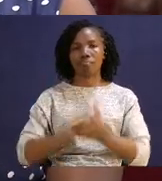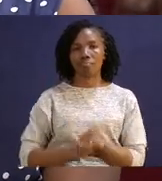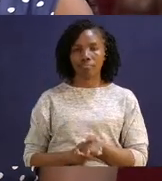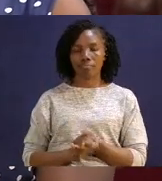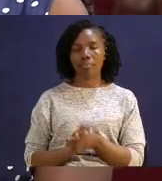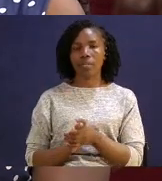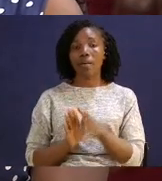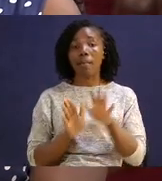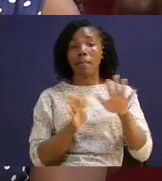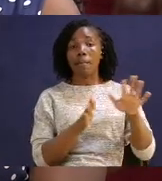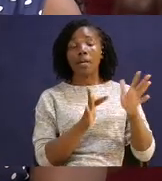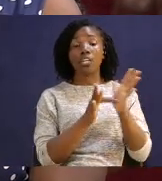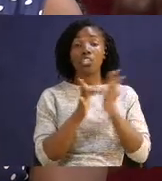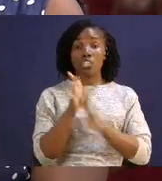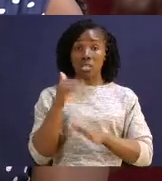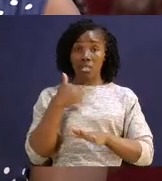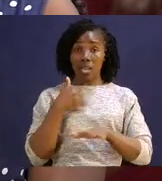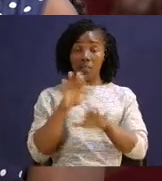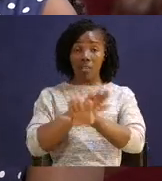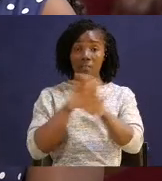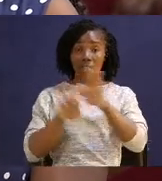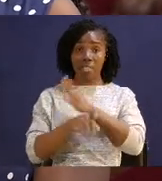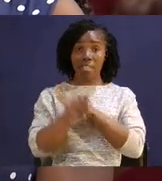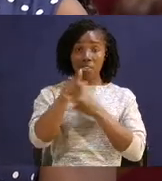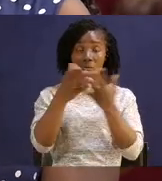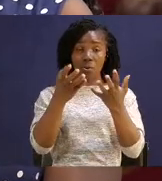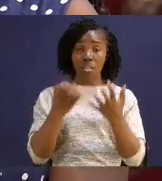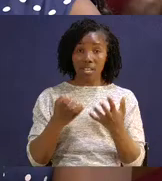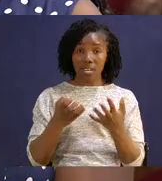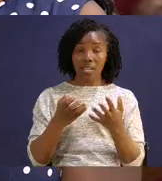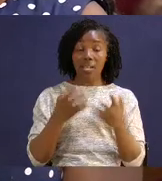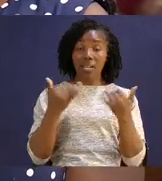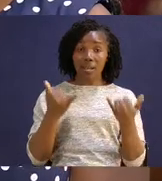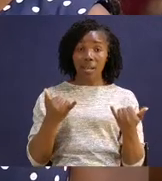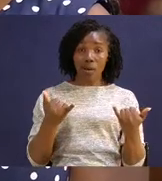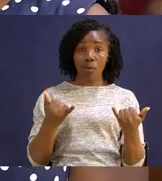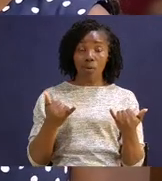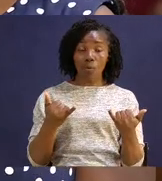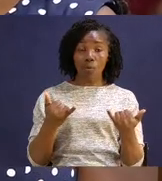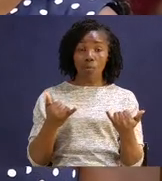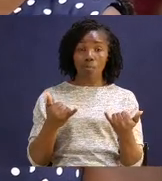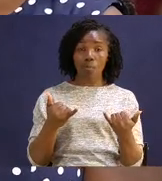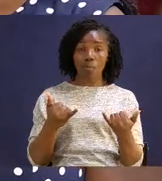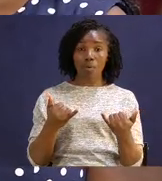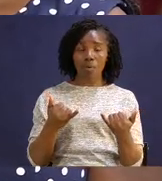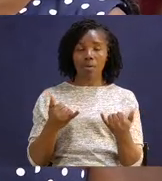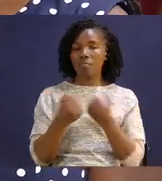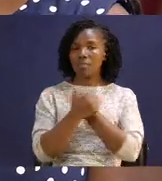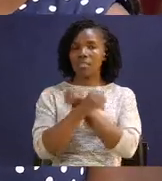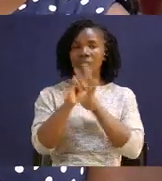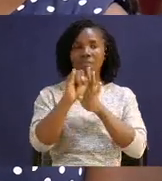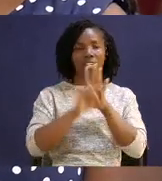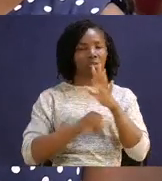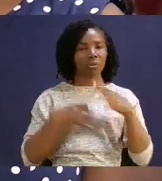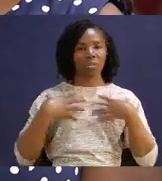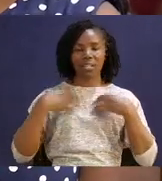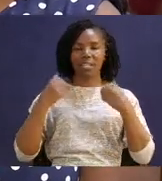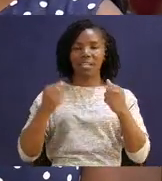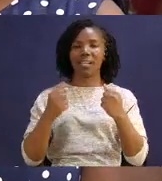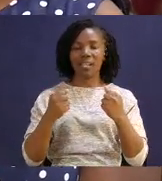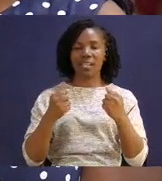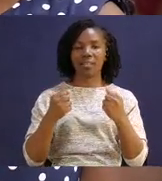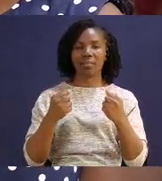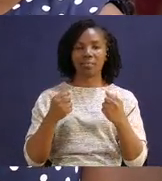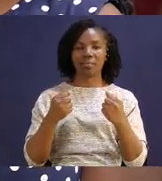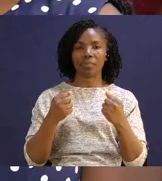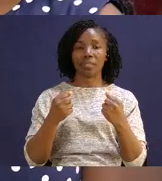Jesus has everything you need. Currently, salvation, healing, strength, whatever. He has it. But even